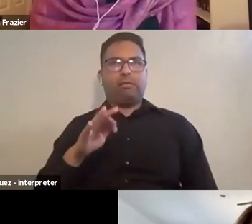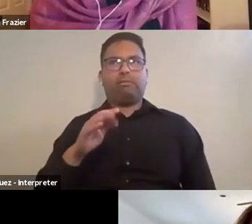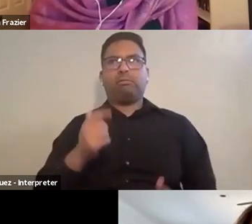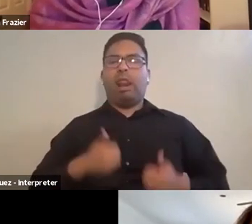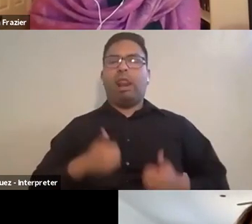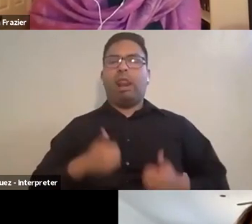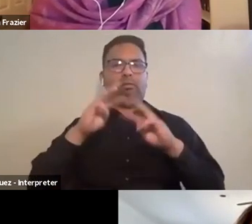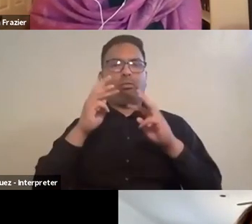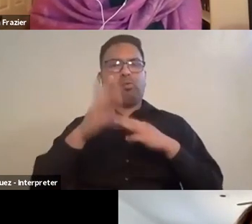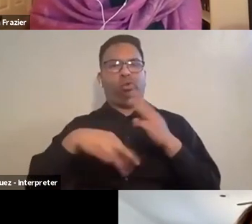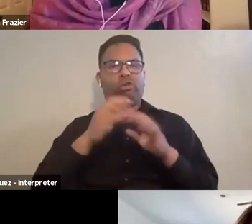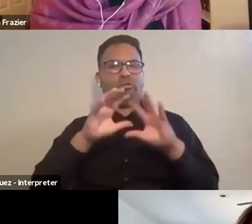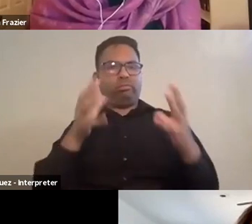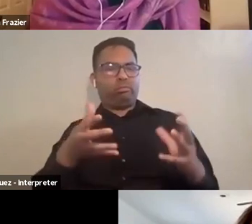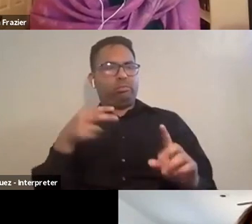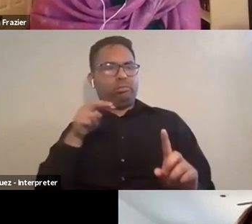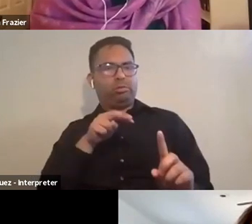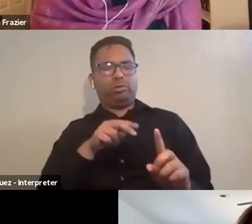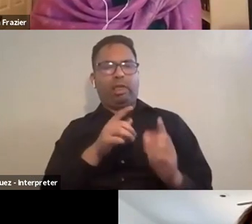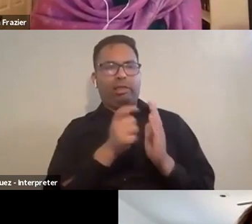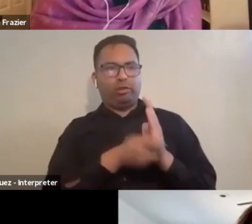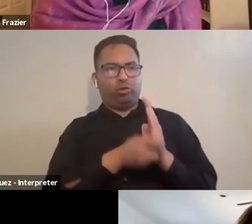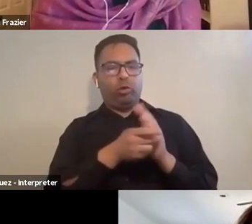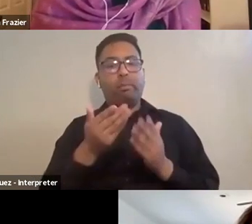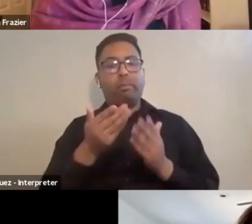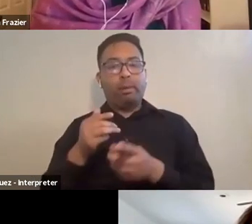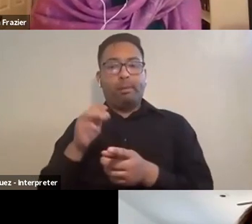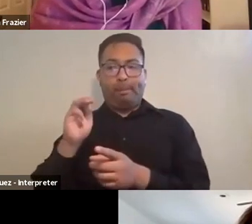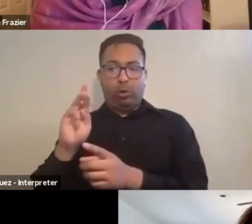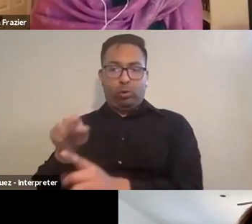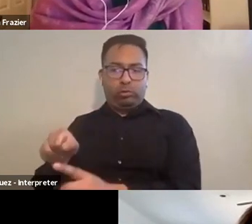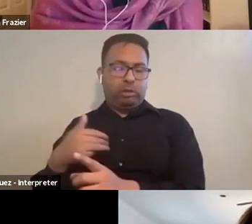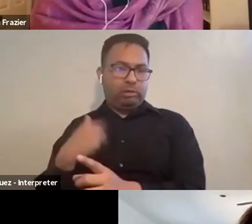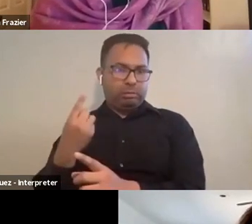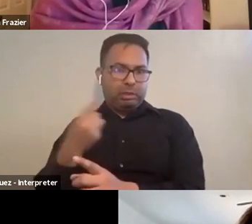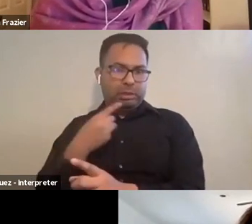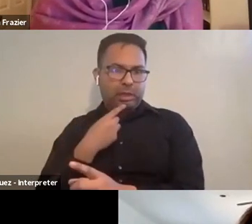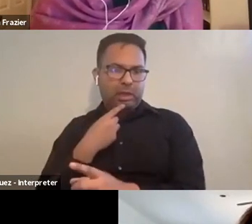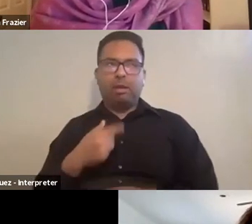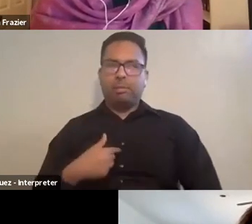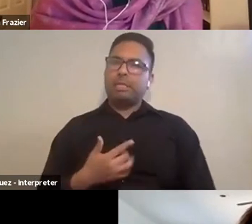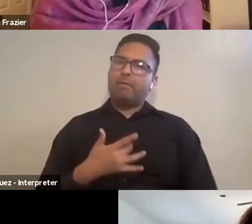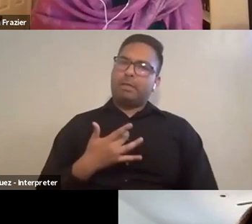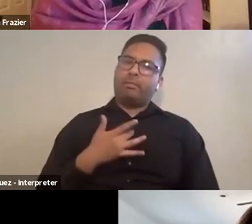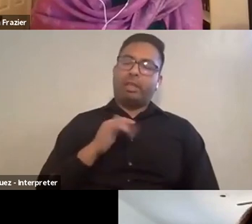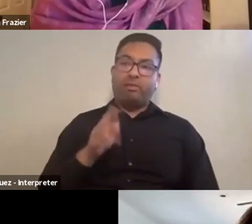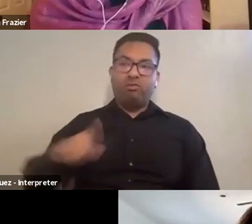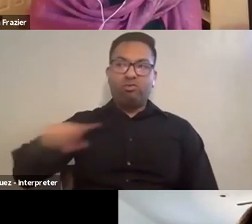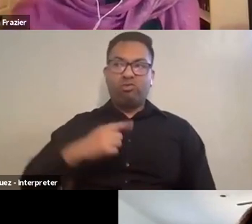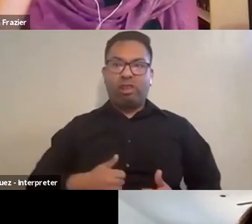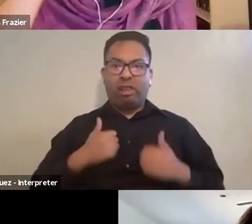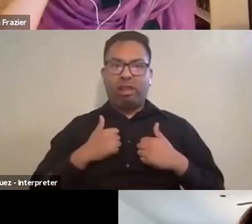the journal. Maybe Margaret might have something to say about this, but I have a feeling that if you've lived outside of the United